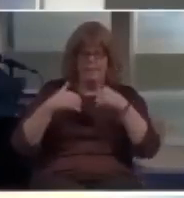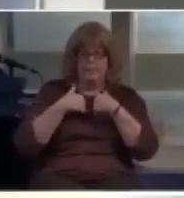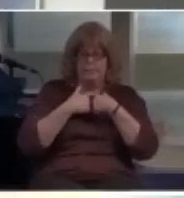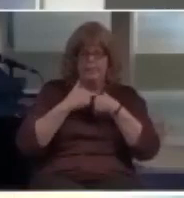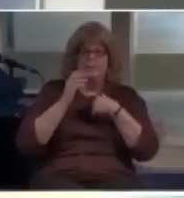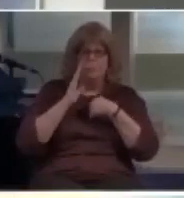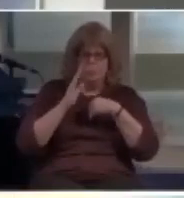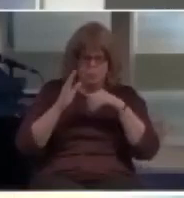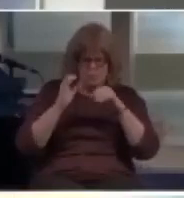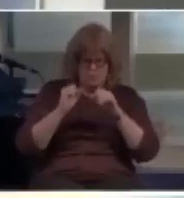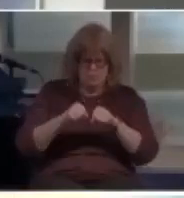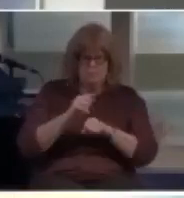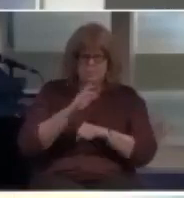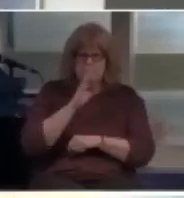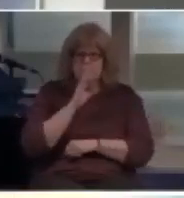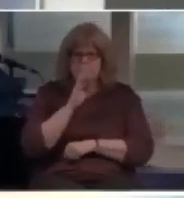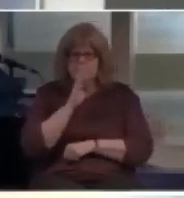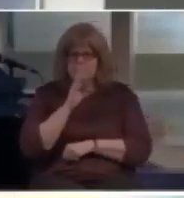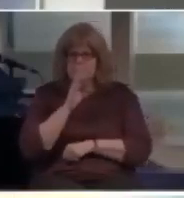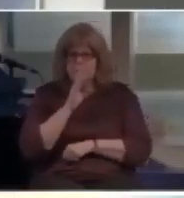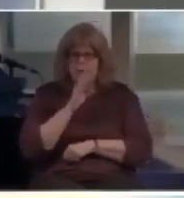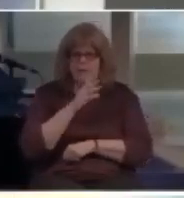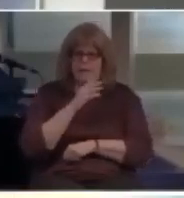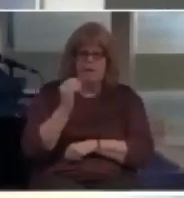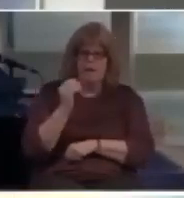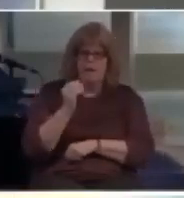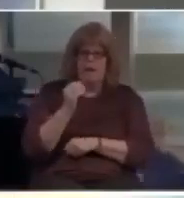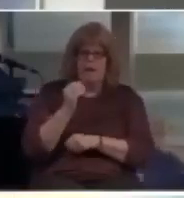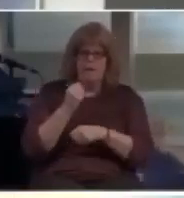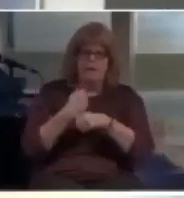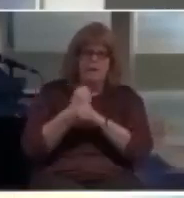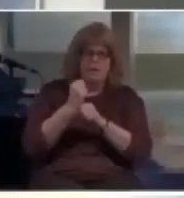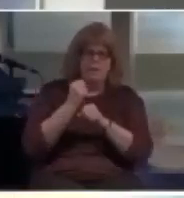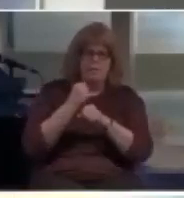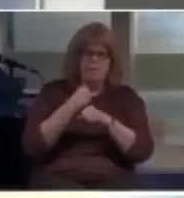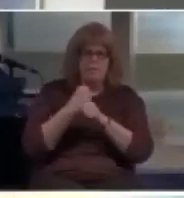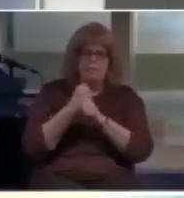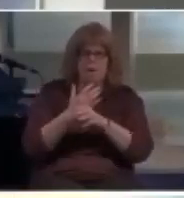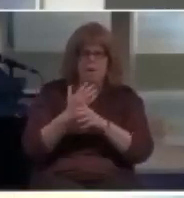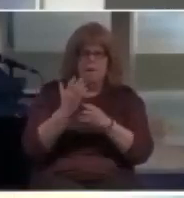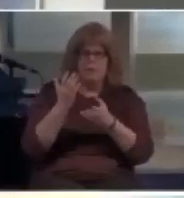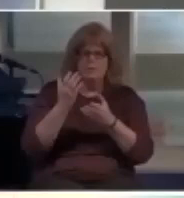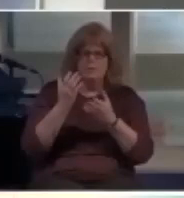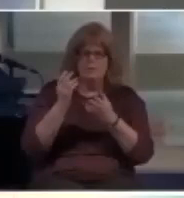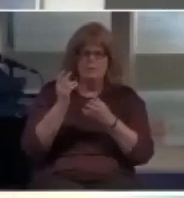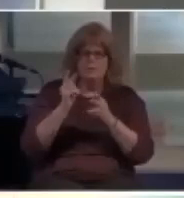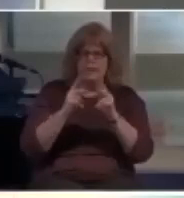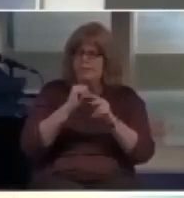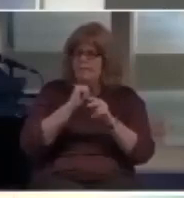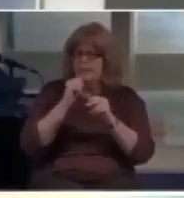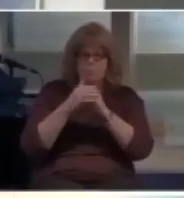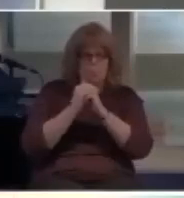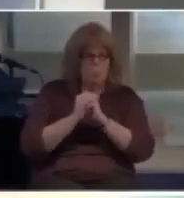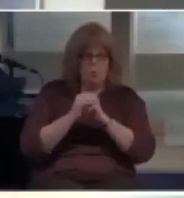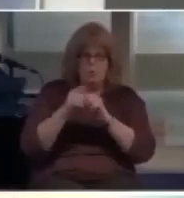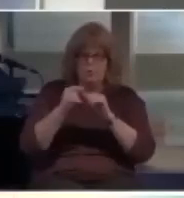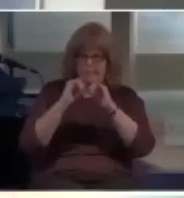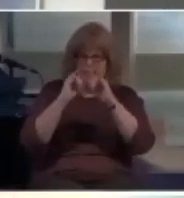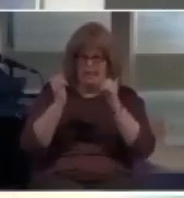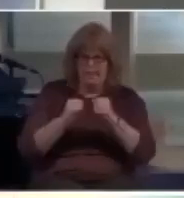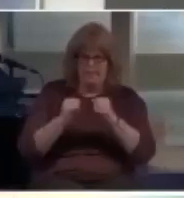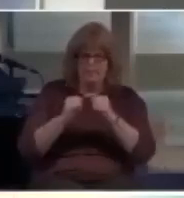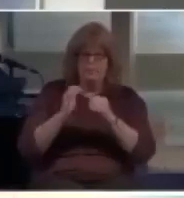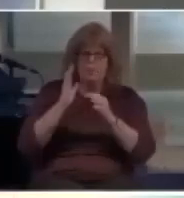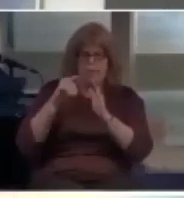even speak and cause as many as do not worship the image of the beast to